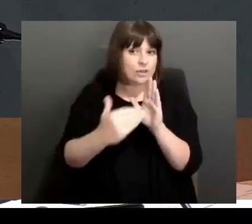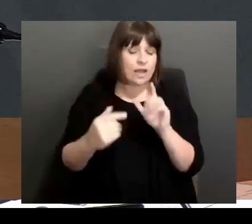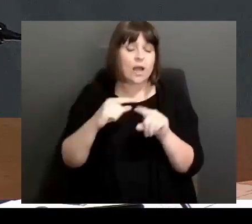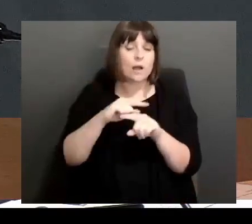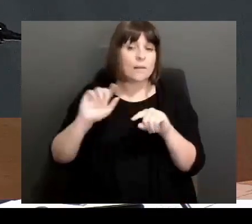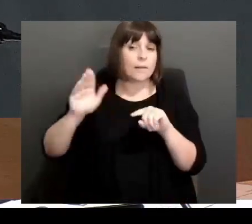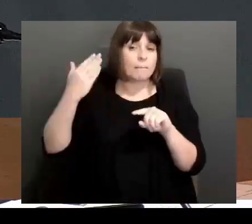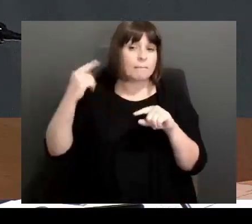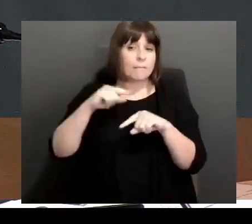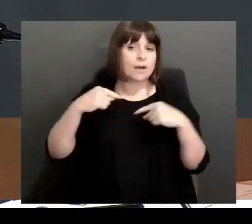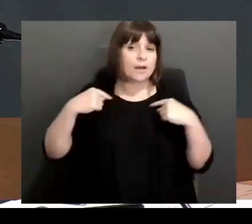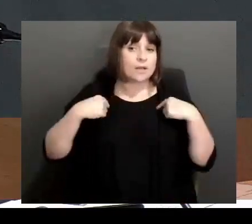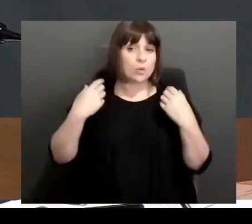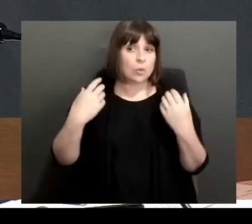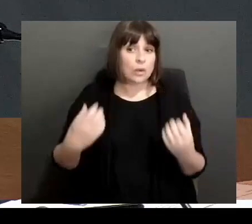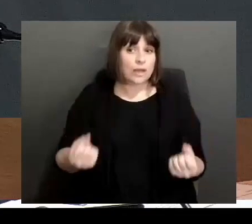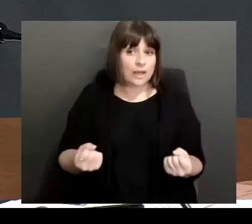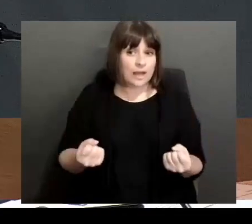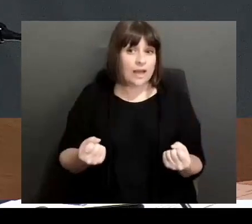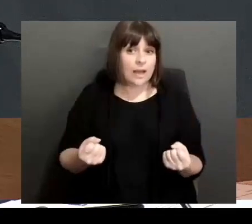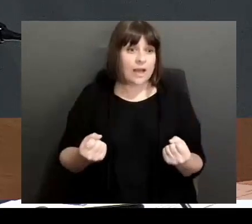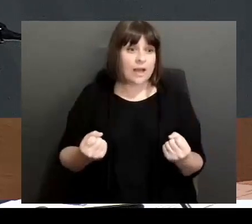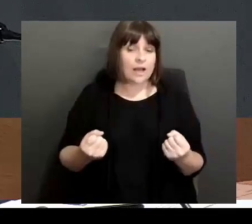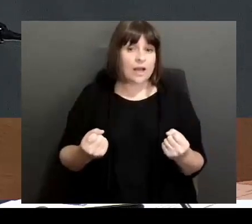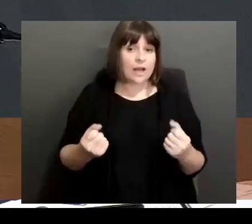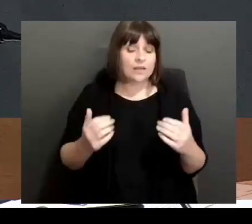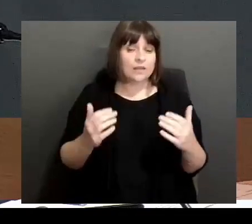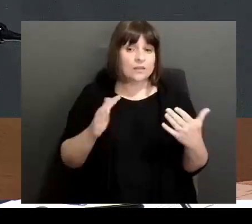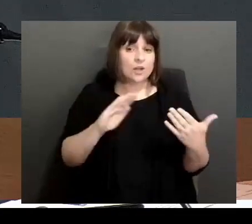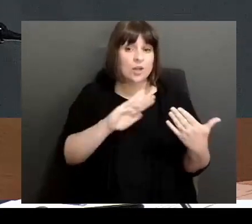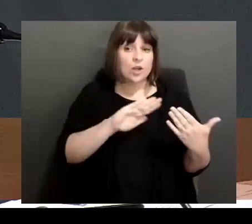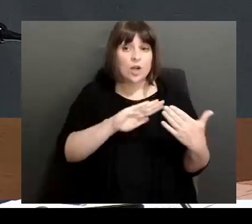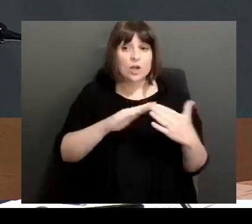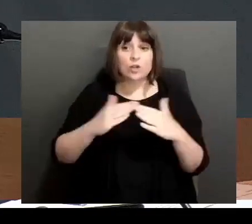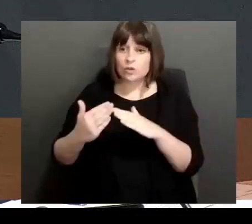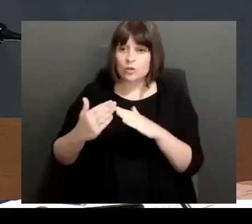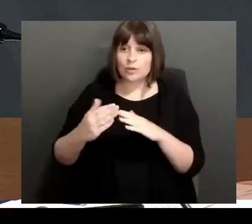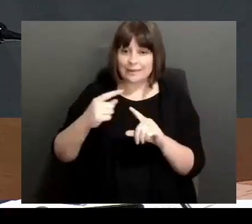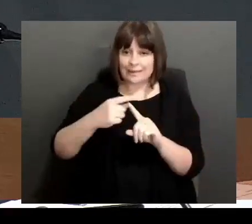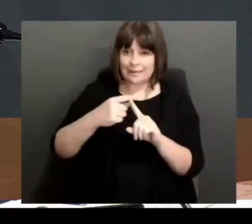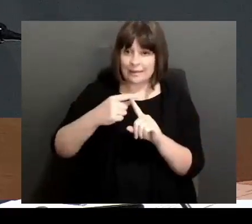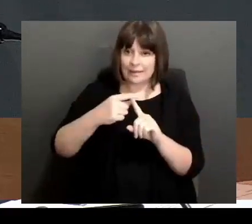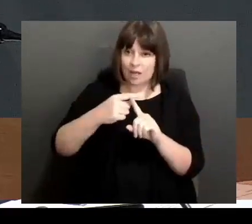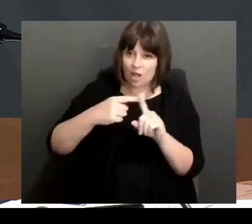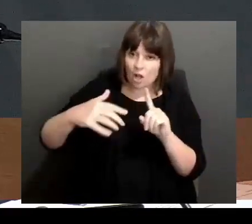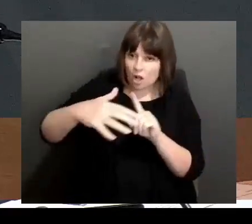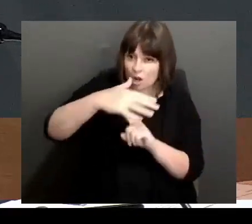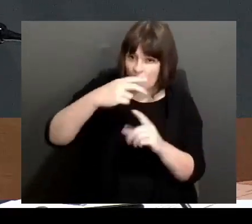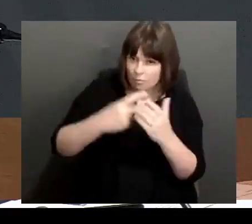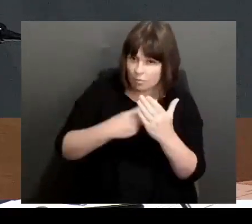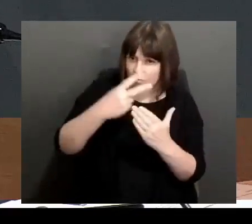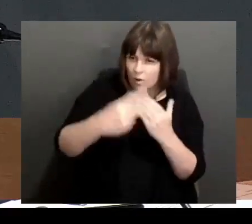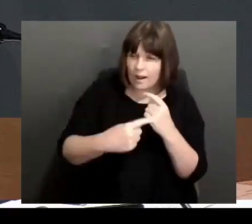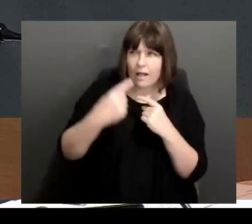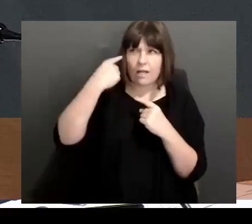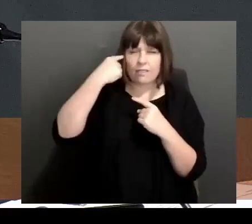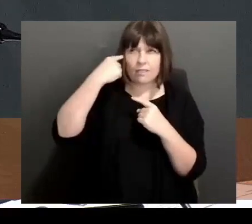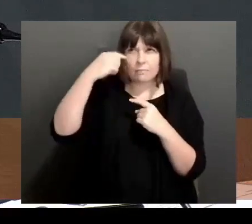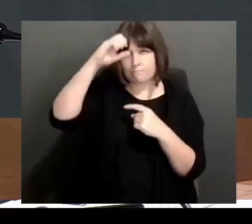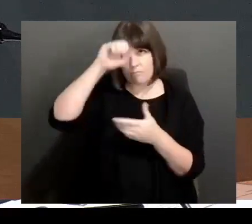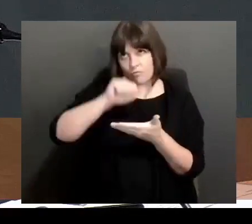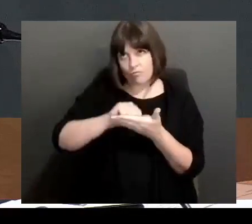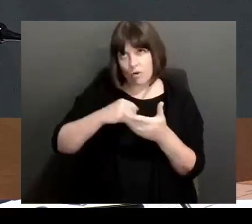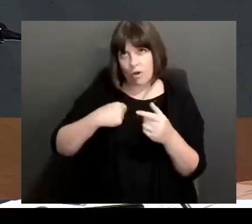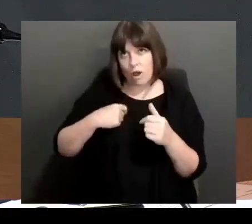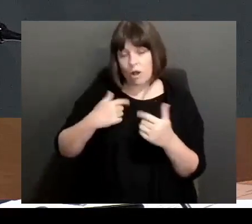community climate fund program, and I think from memory, and I'll double check this, that I think